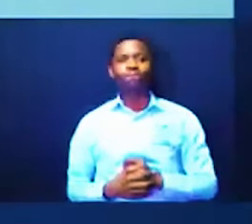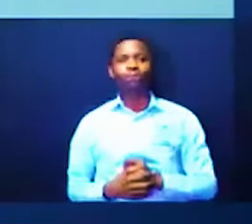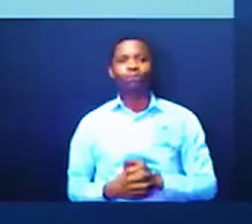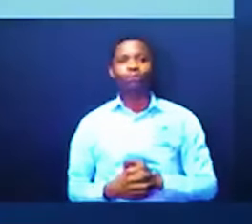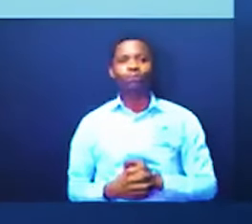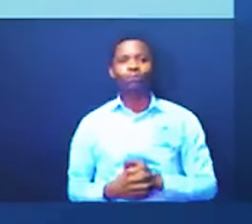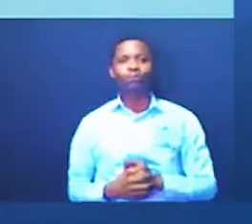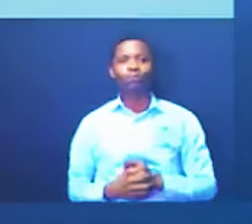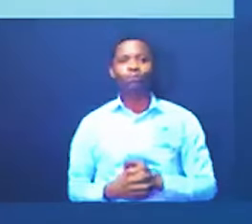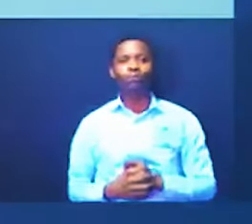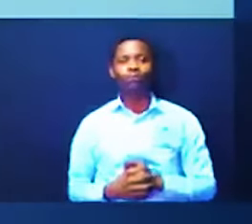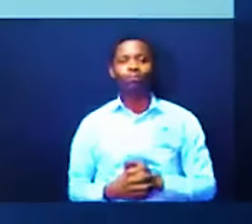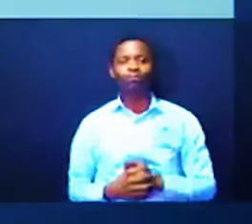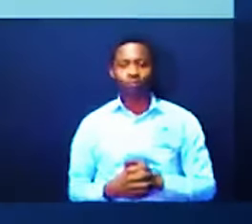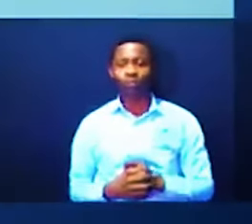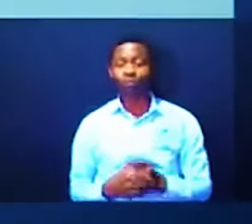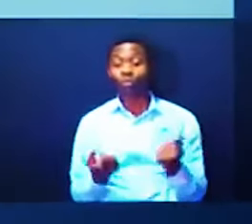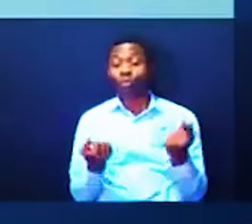not